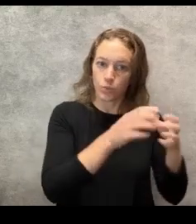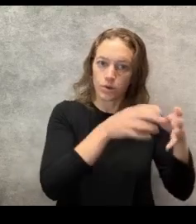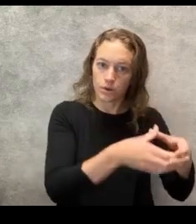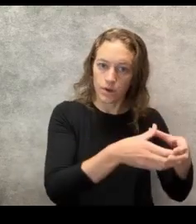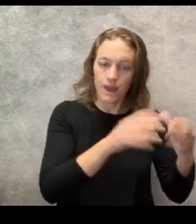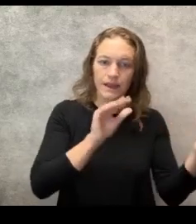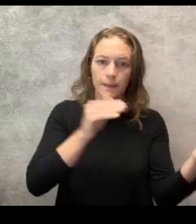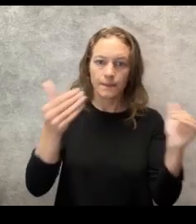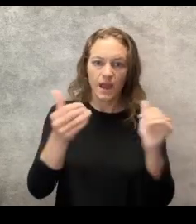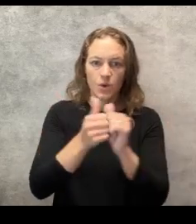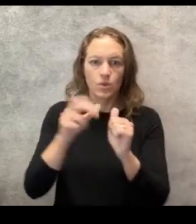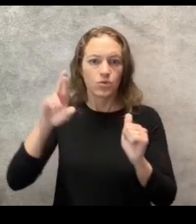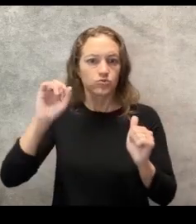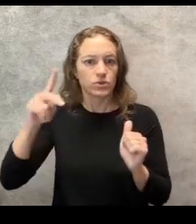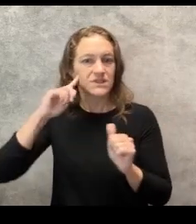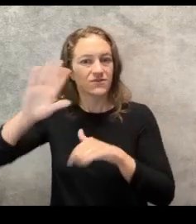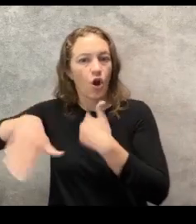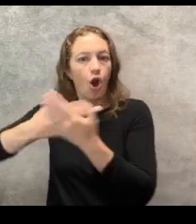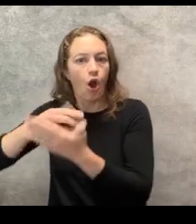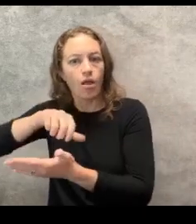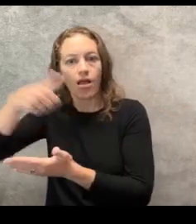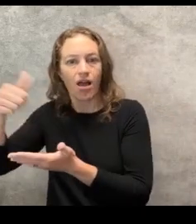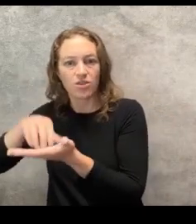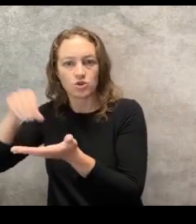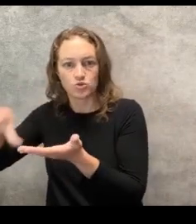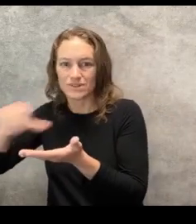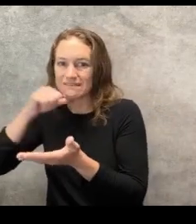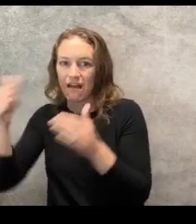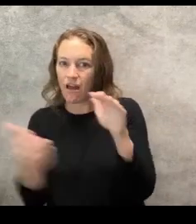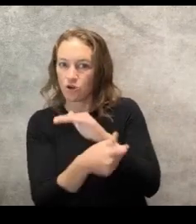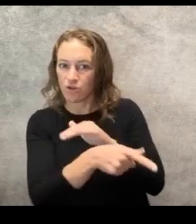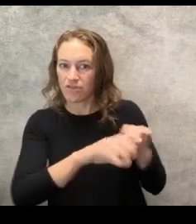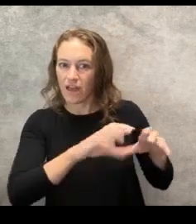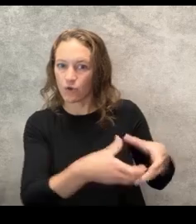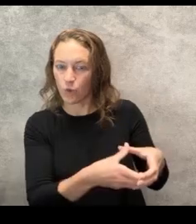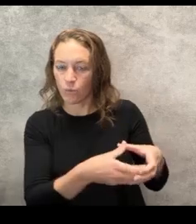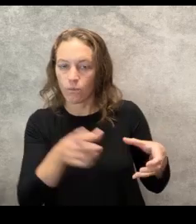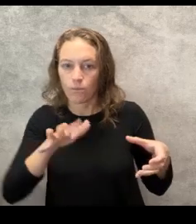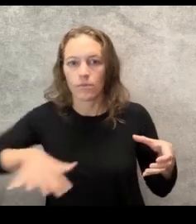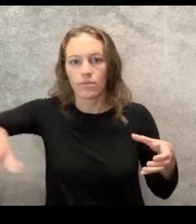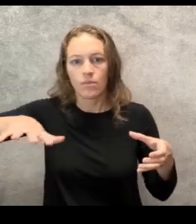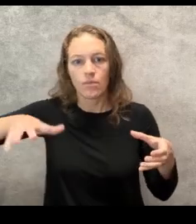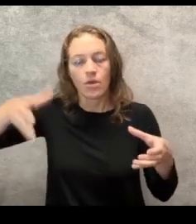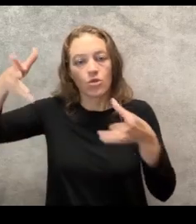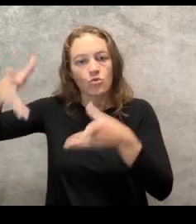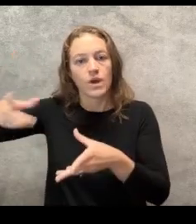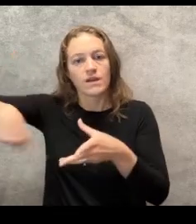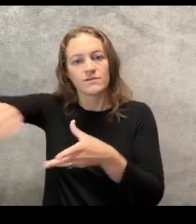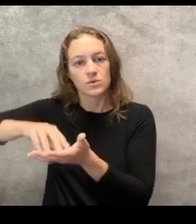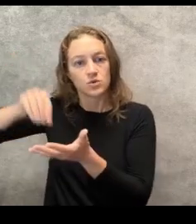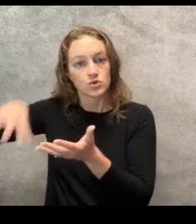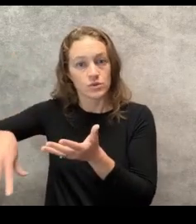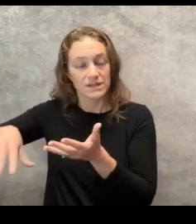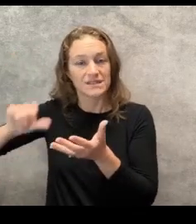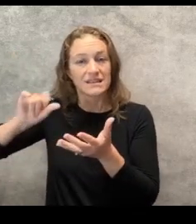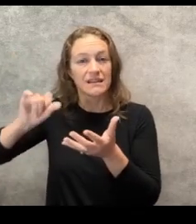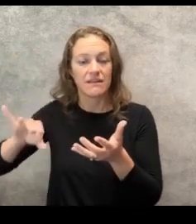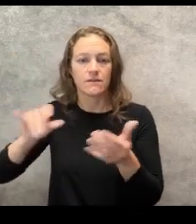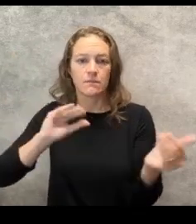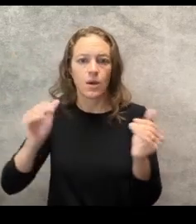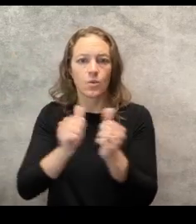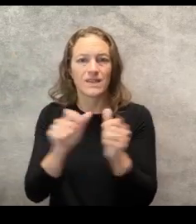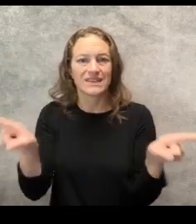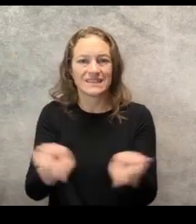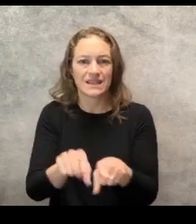other students not in that subgroup of being subject to the same outcome.